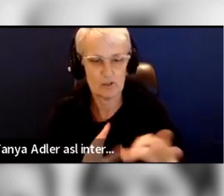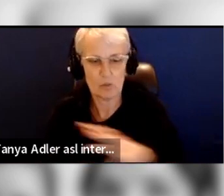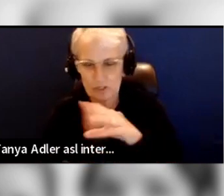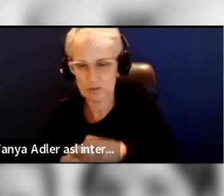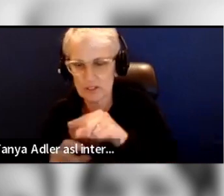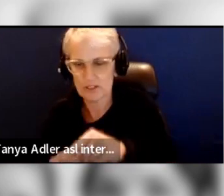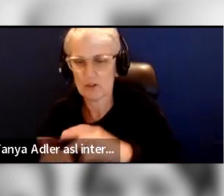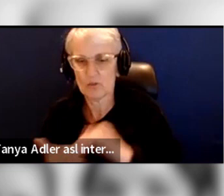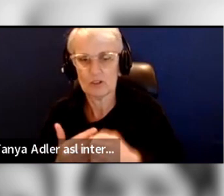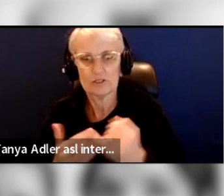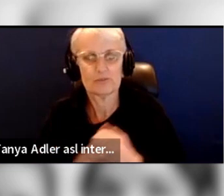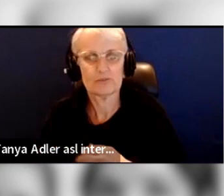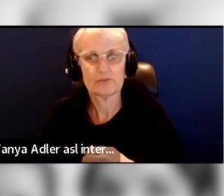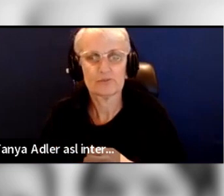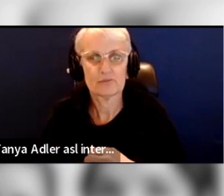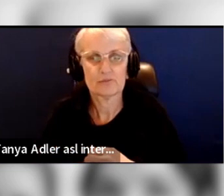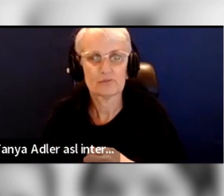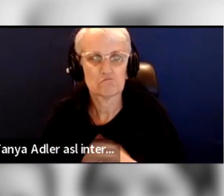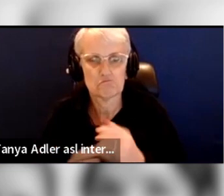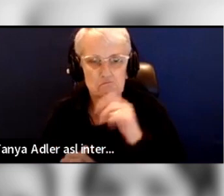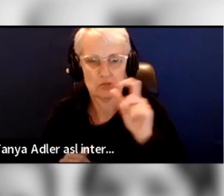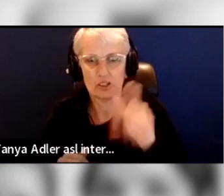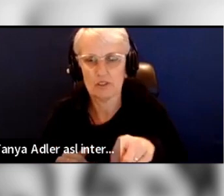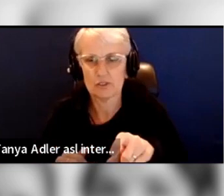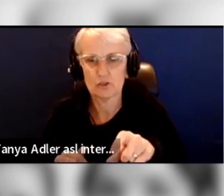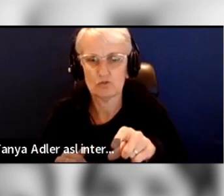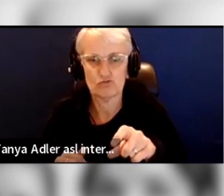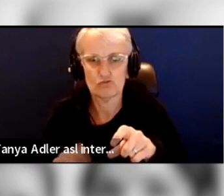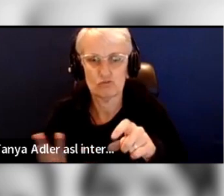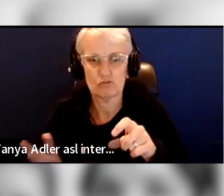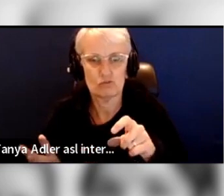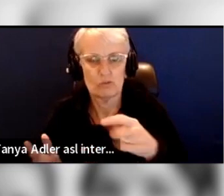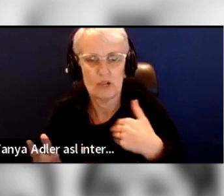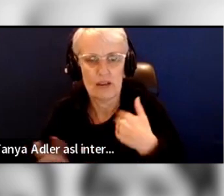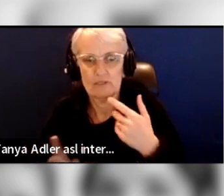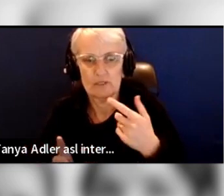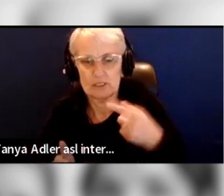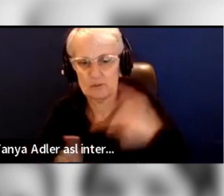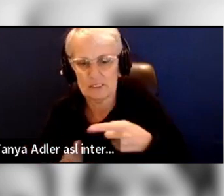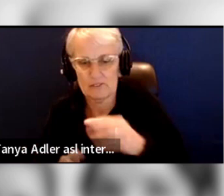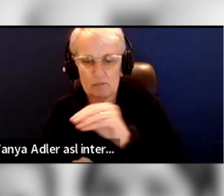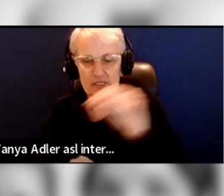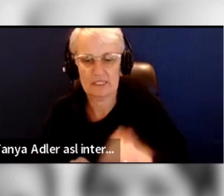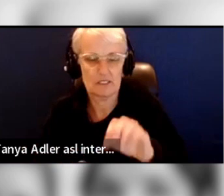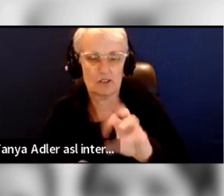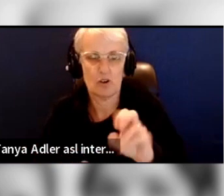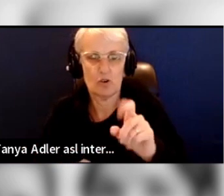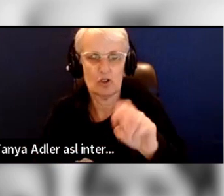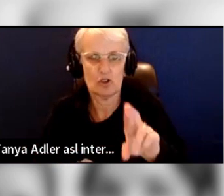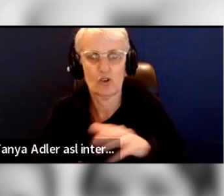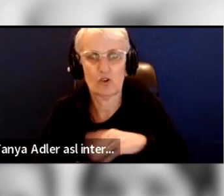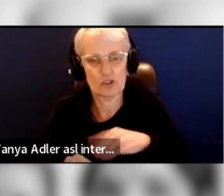in this project, and you do not have to have a certain percentage of ownership on your business. It's a really